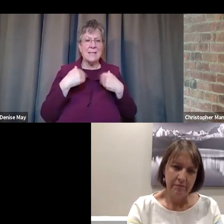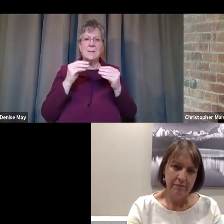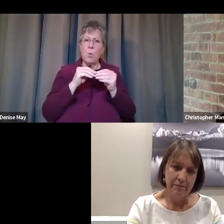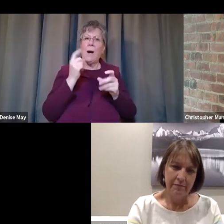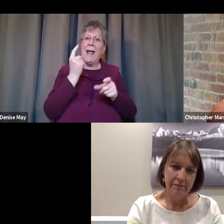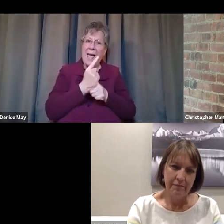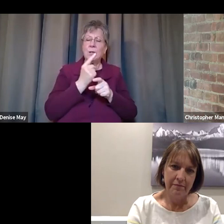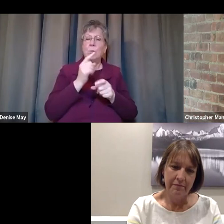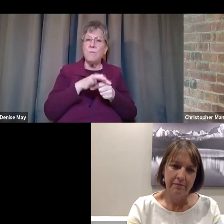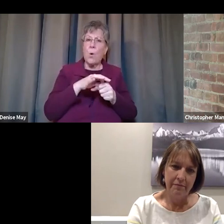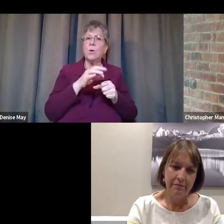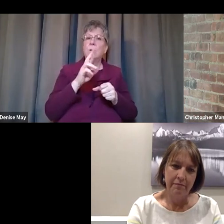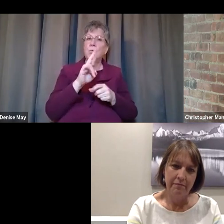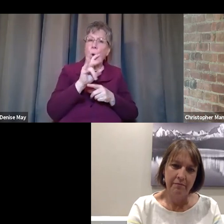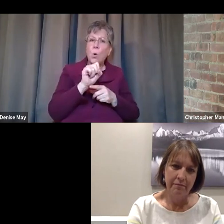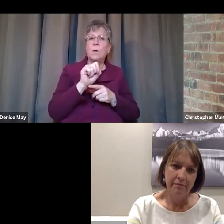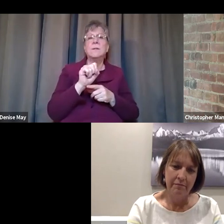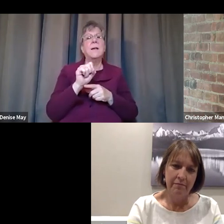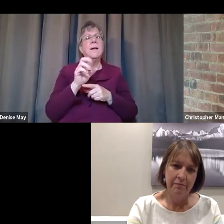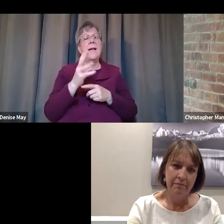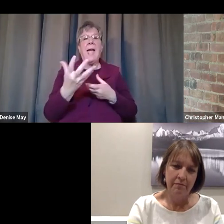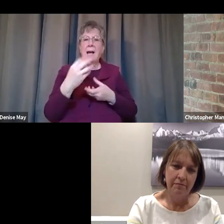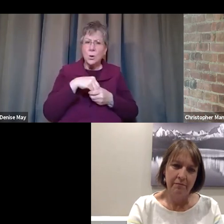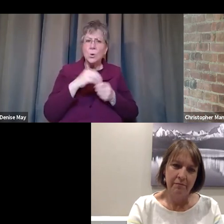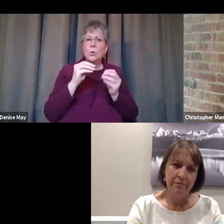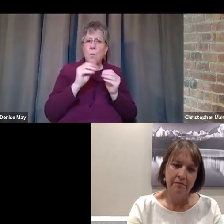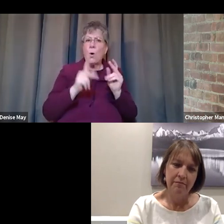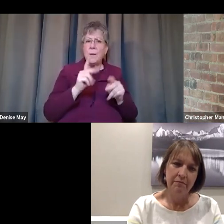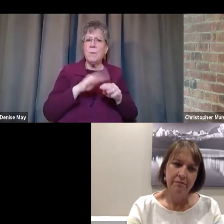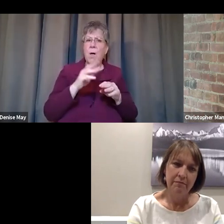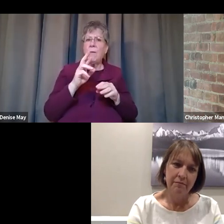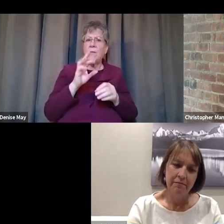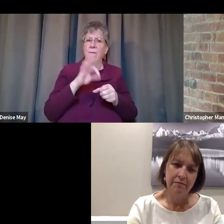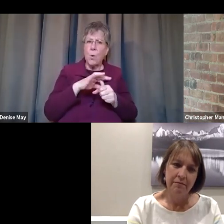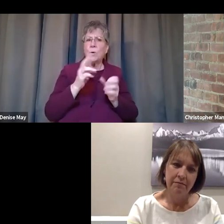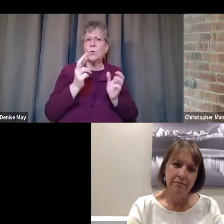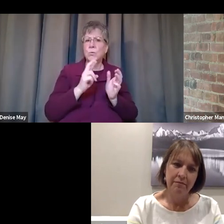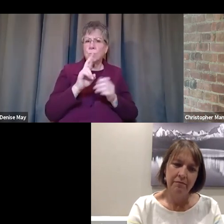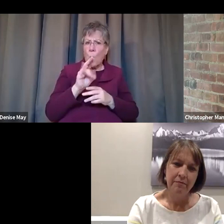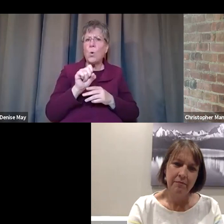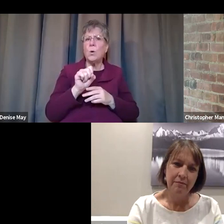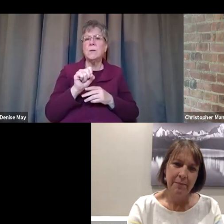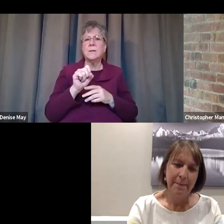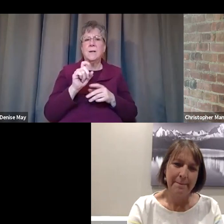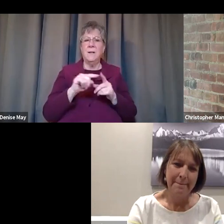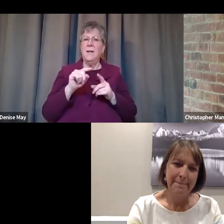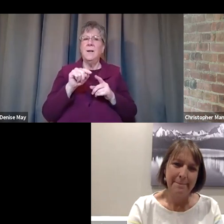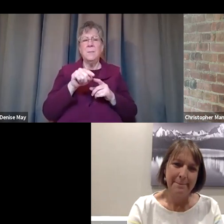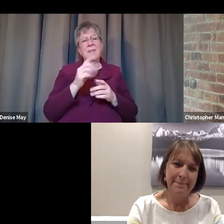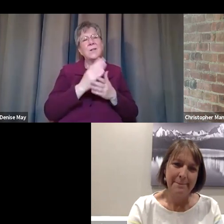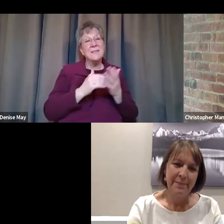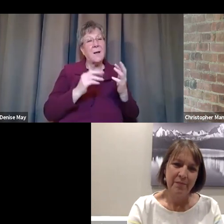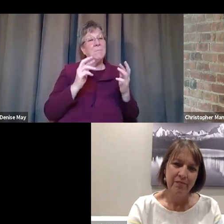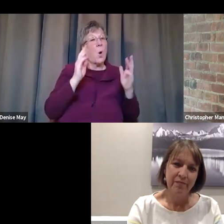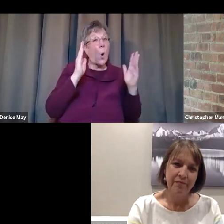and brings more people onto the voter rolls. But those are, there's some hope for those, but